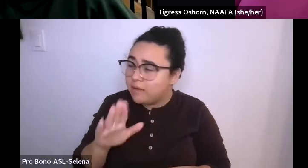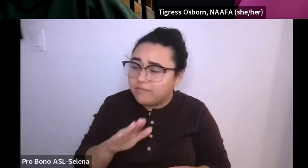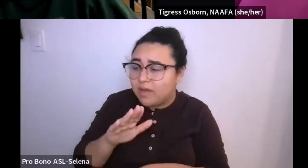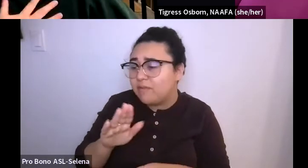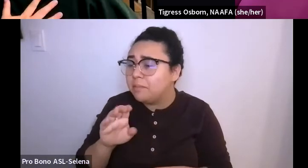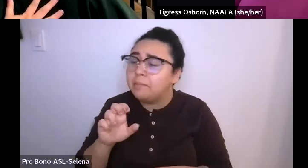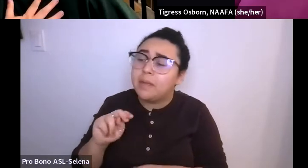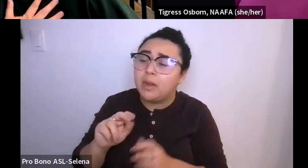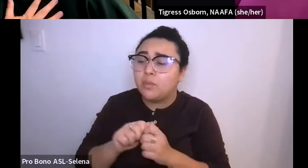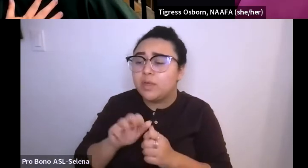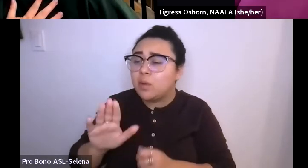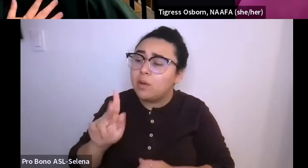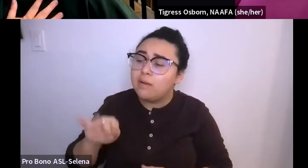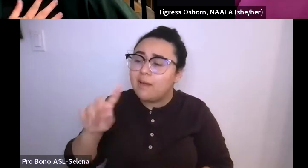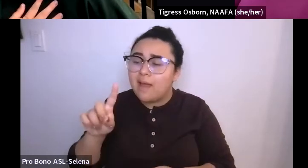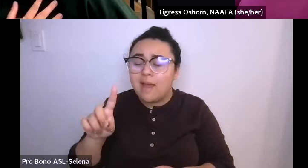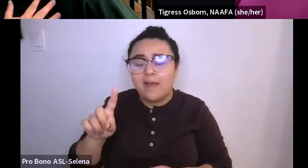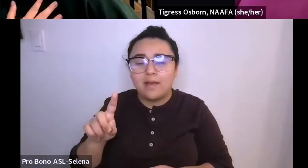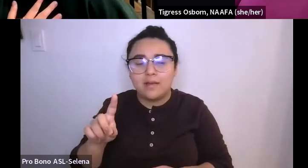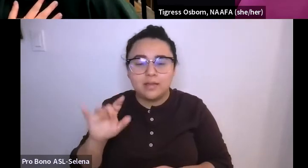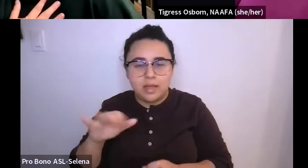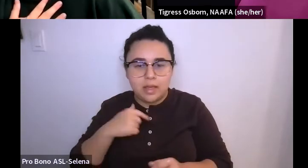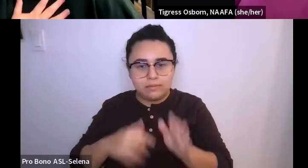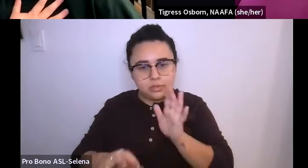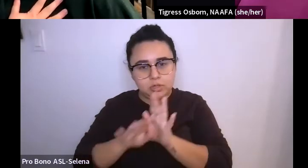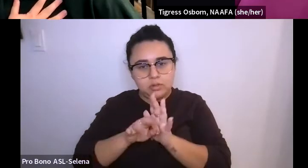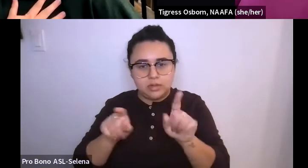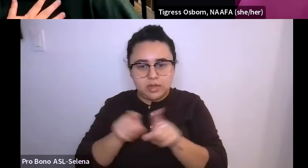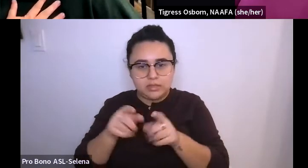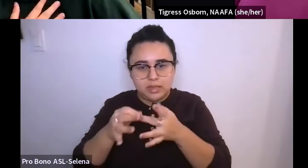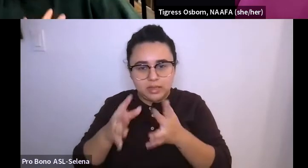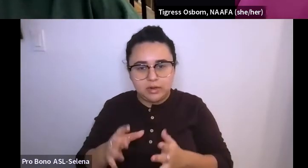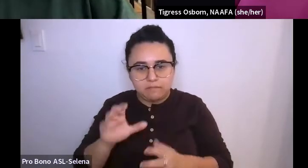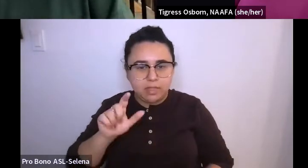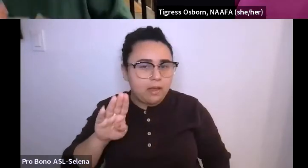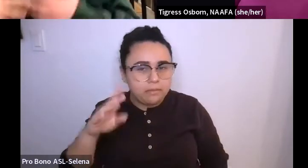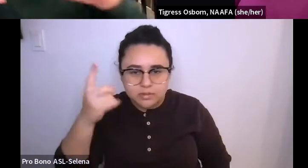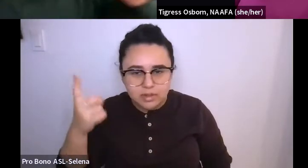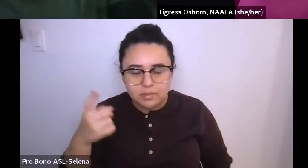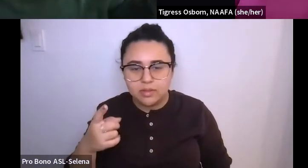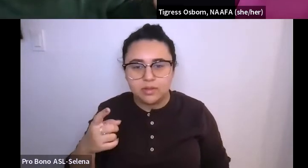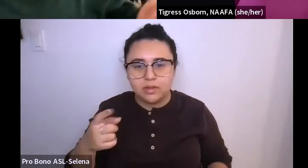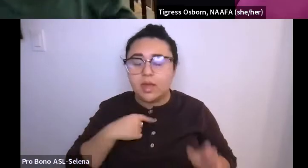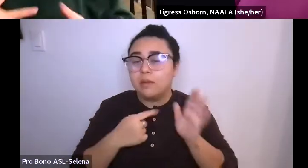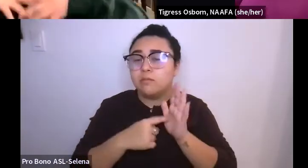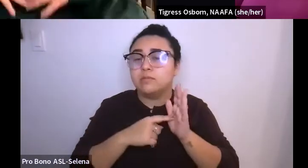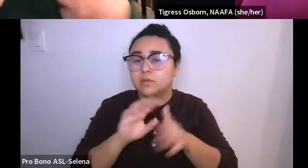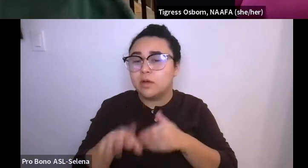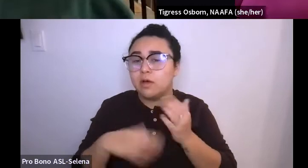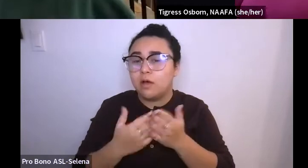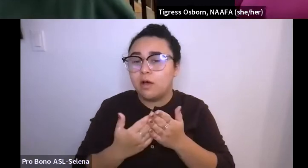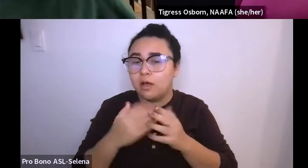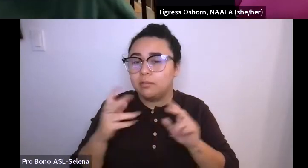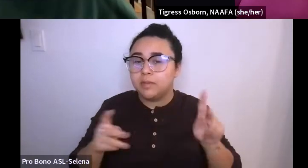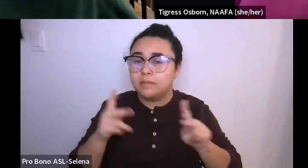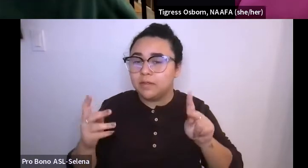you know, it felt like being chosen as the leader of like a club. I could like represent, you know, the